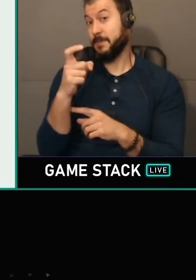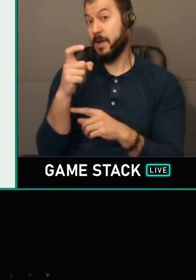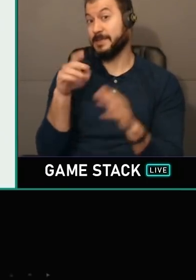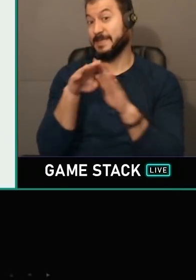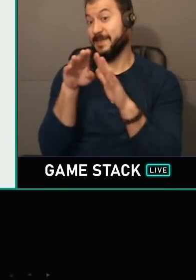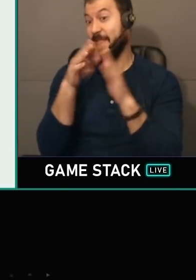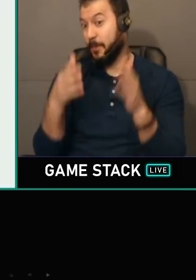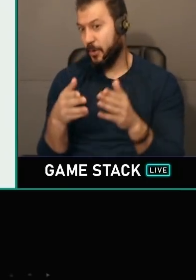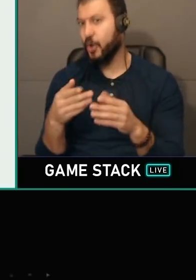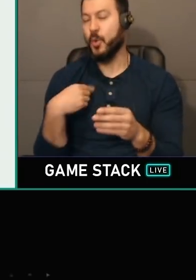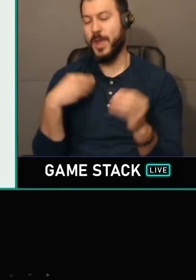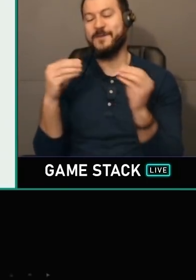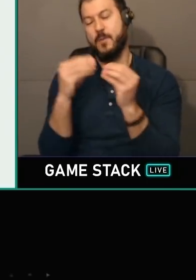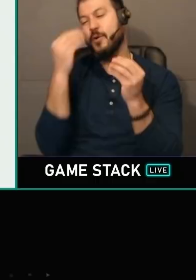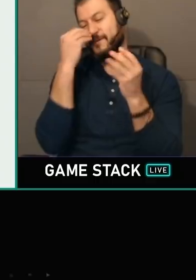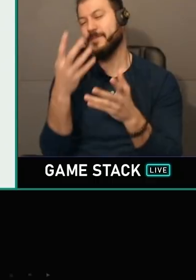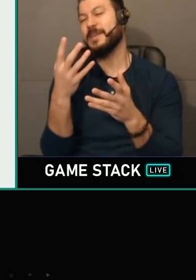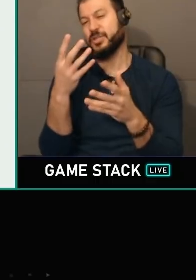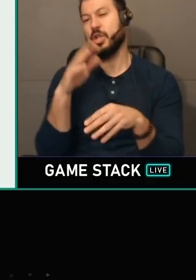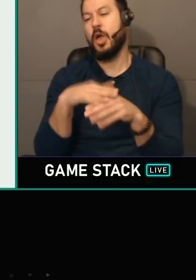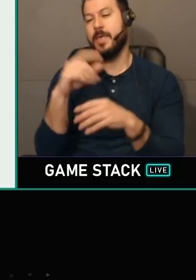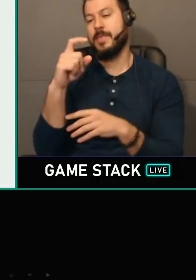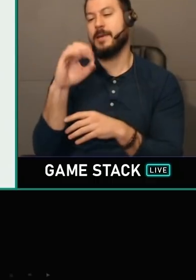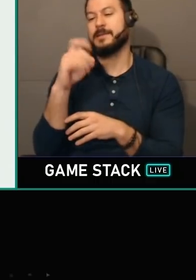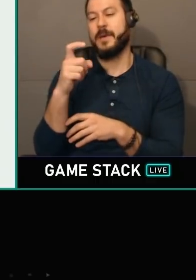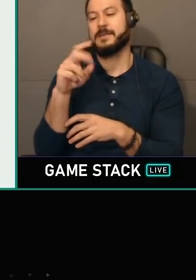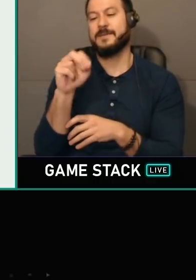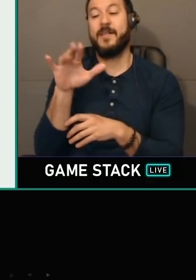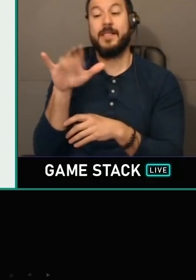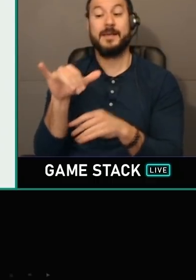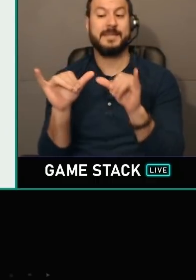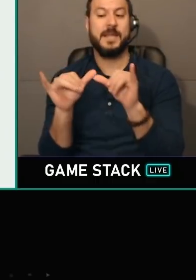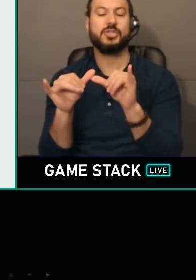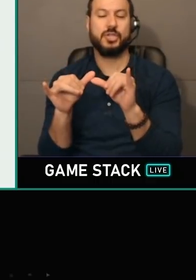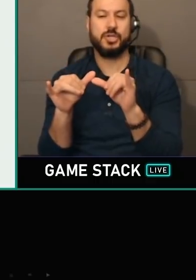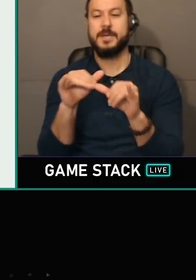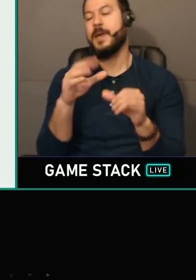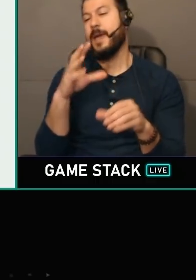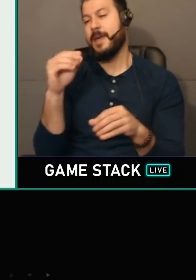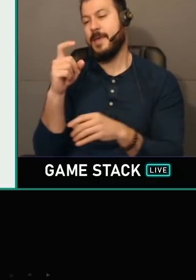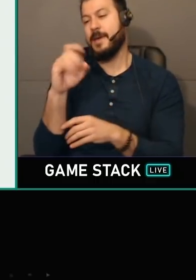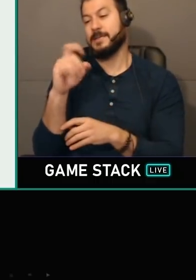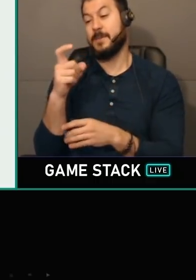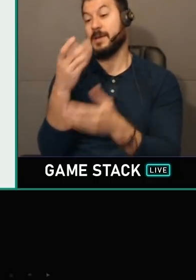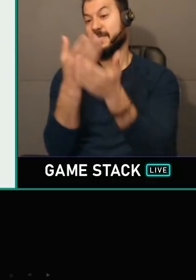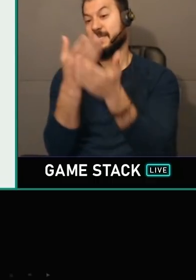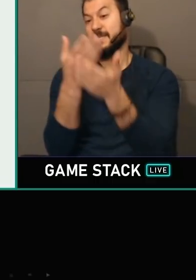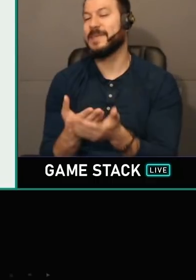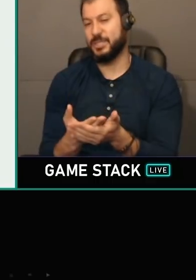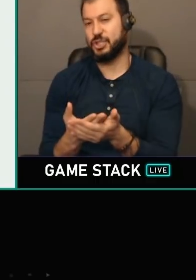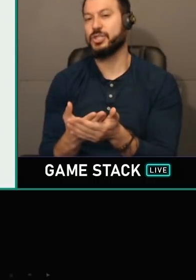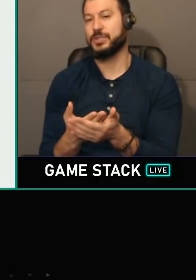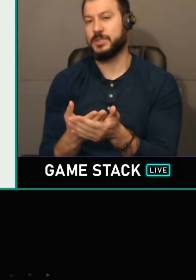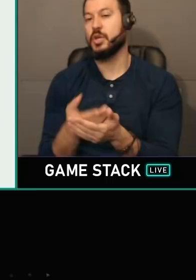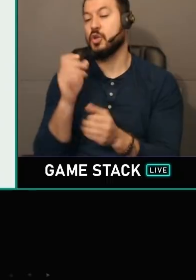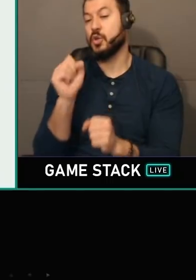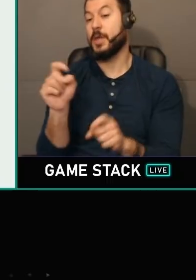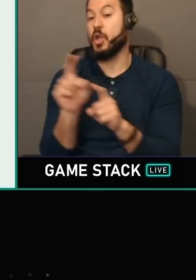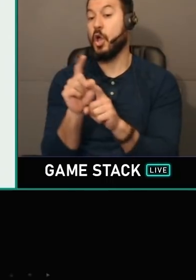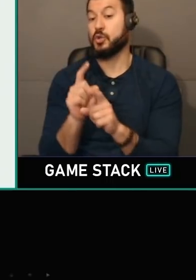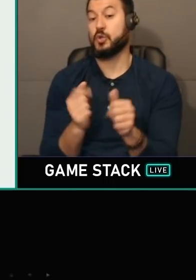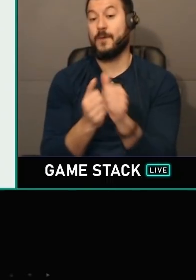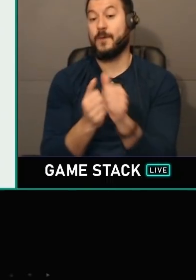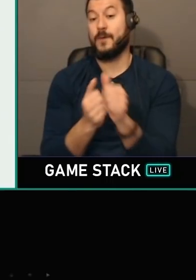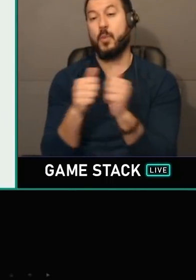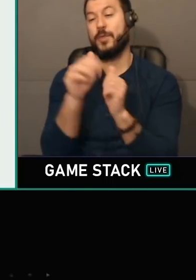more details available on the Xbox Velocity architecture and the Xbox documentation, and you could also follow up with your